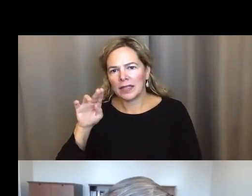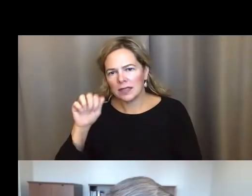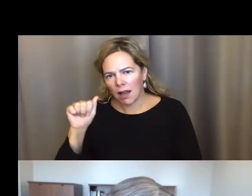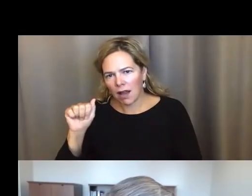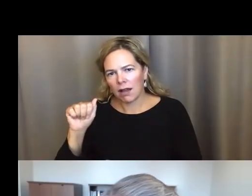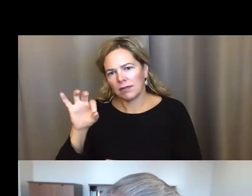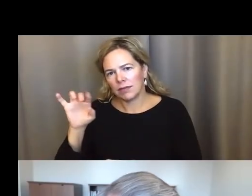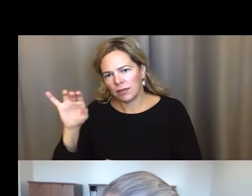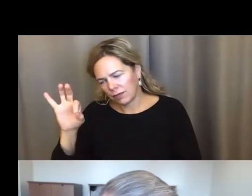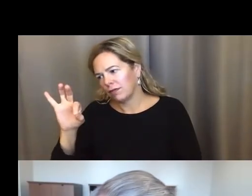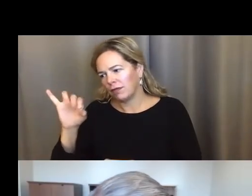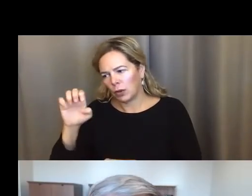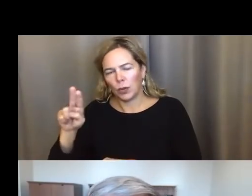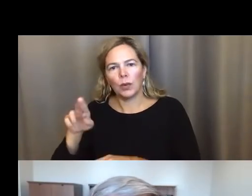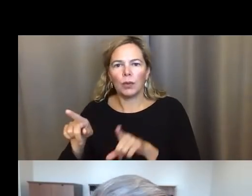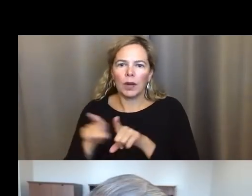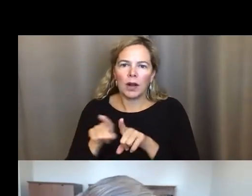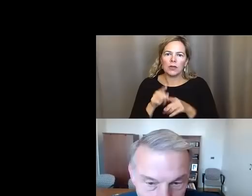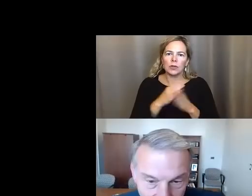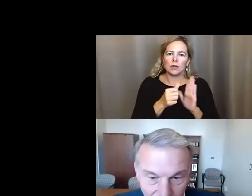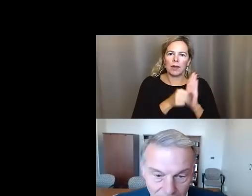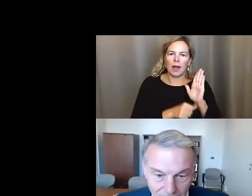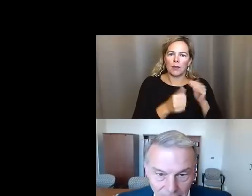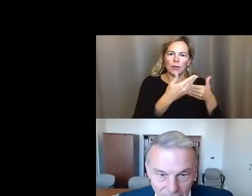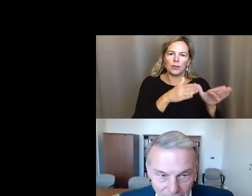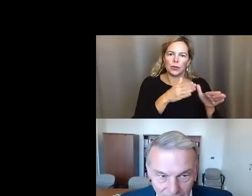room changes. So next slide.